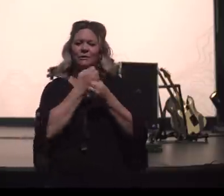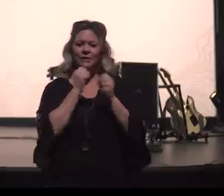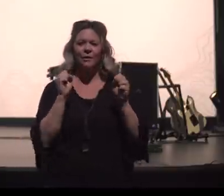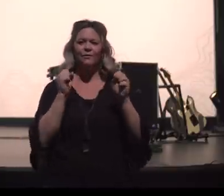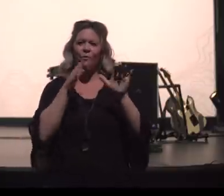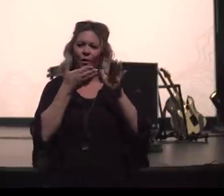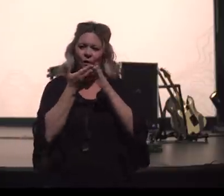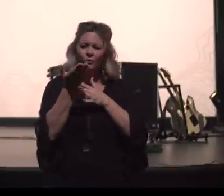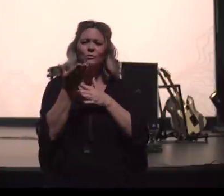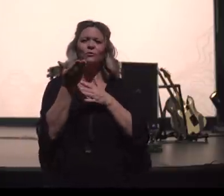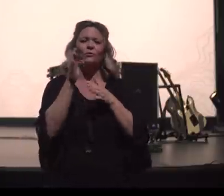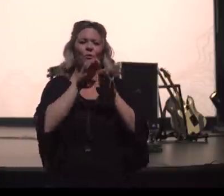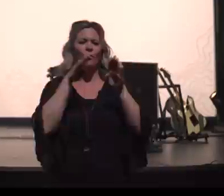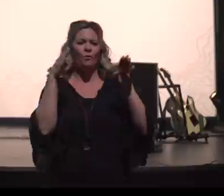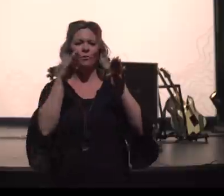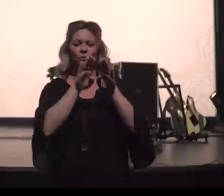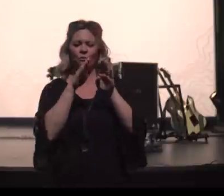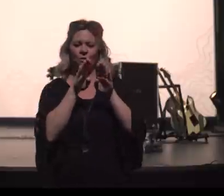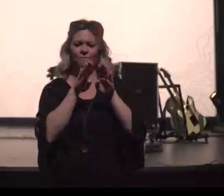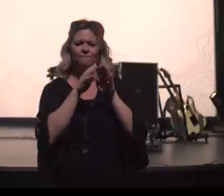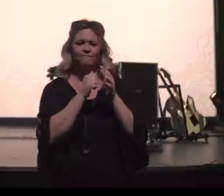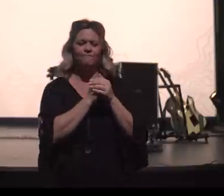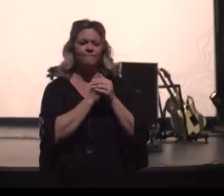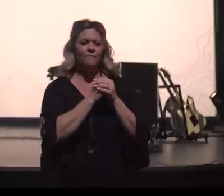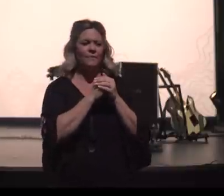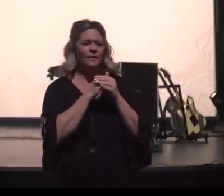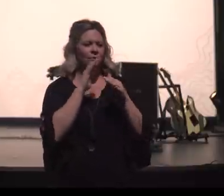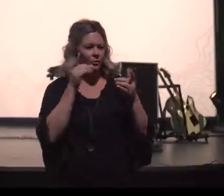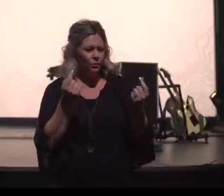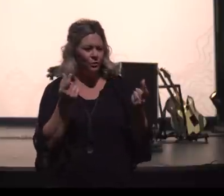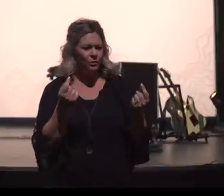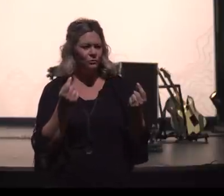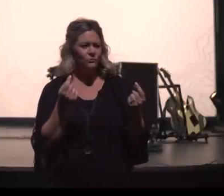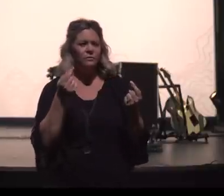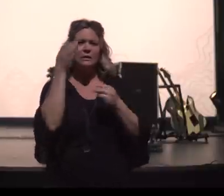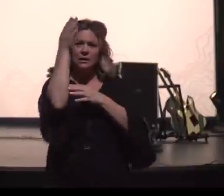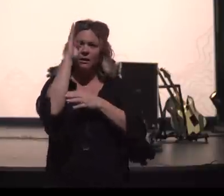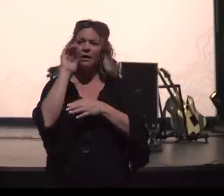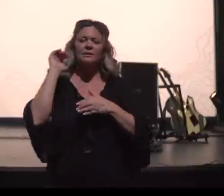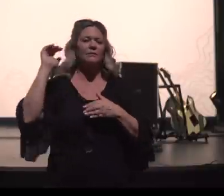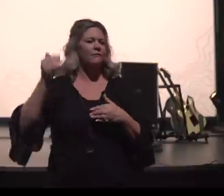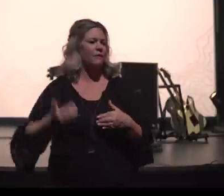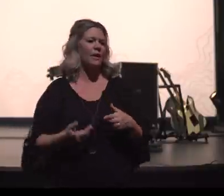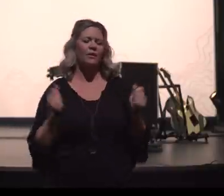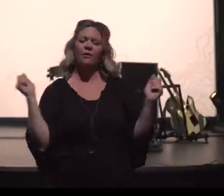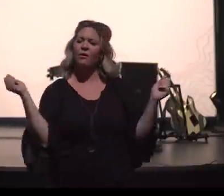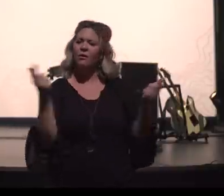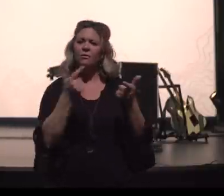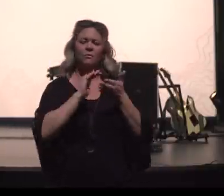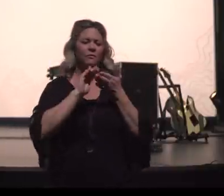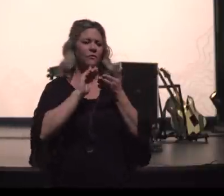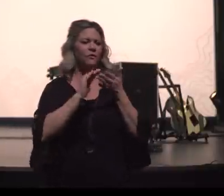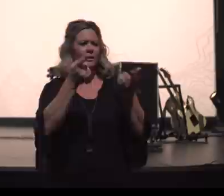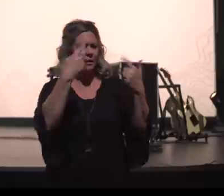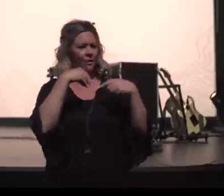open door. So here's what you have to do. God's inviting everyone to be forgiven and come